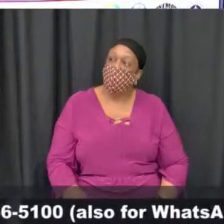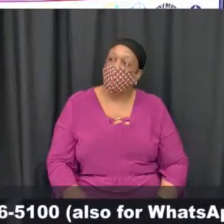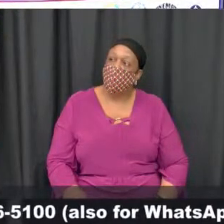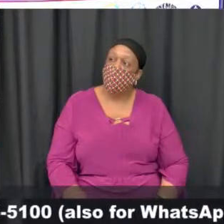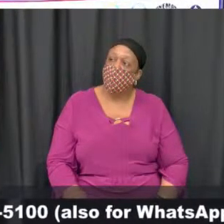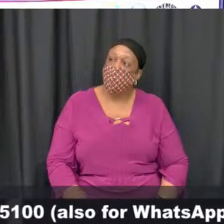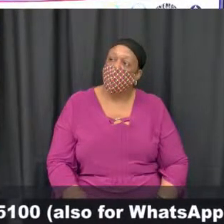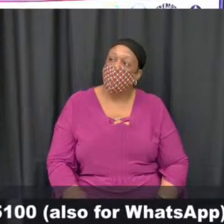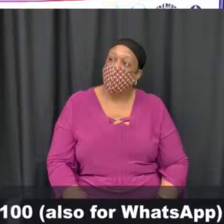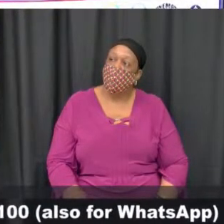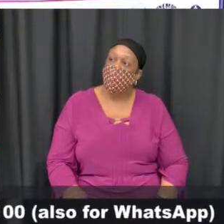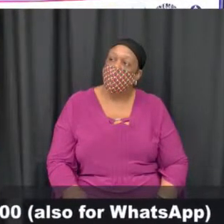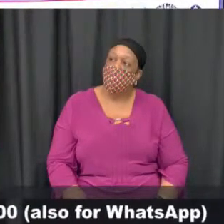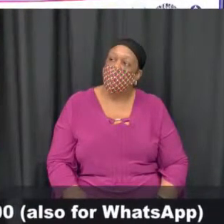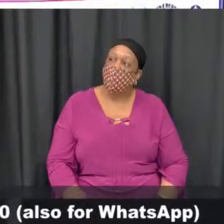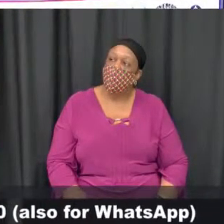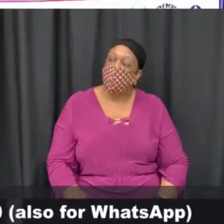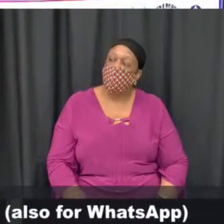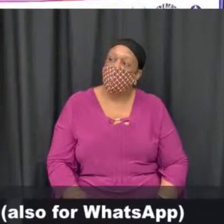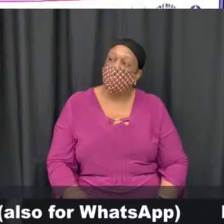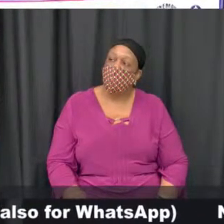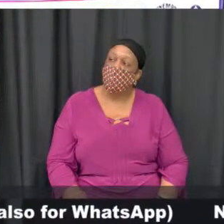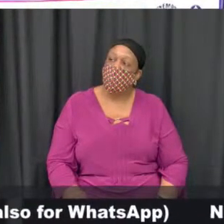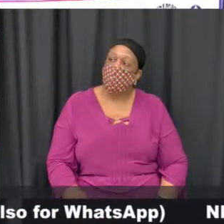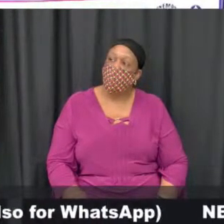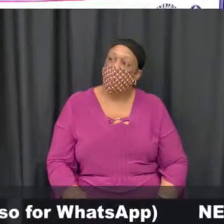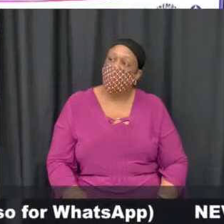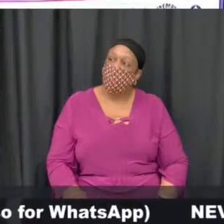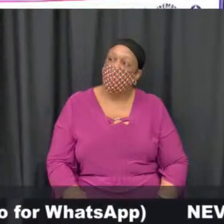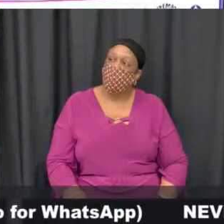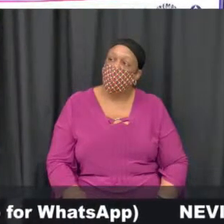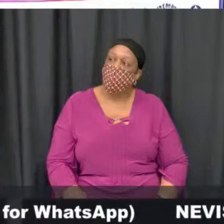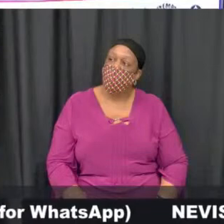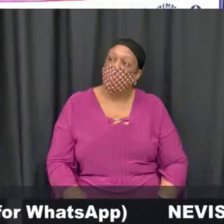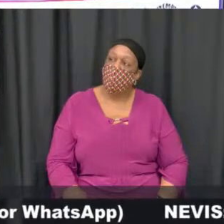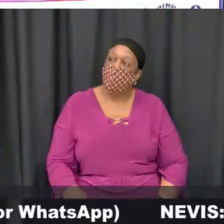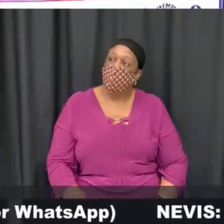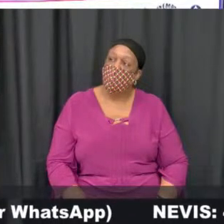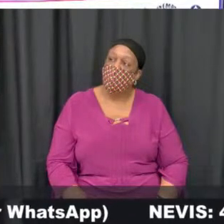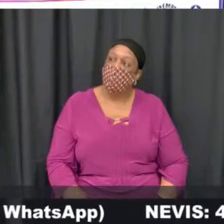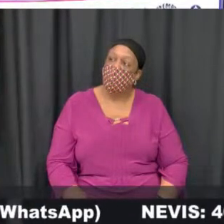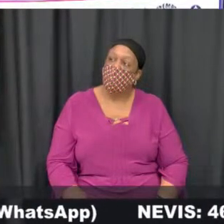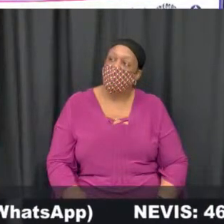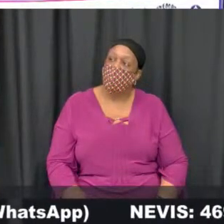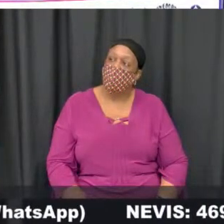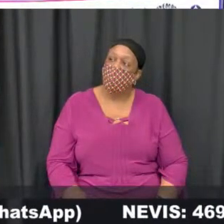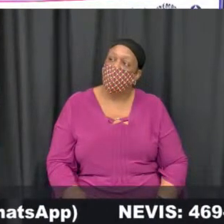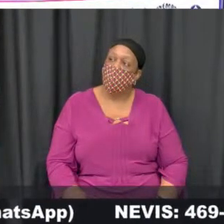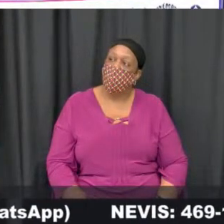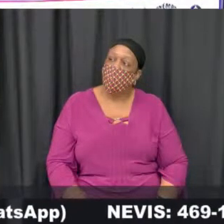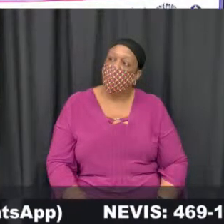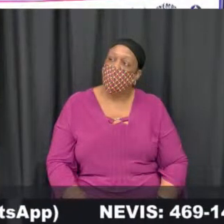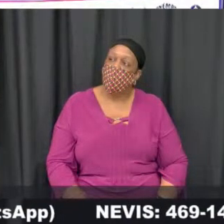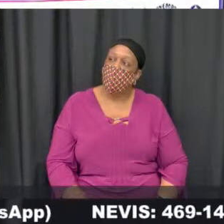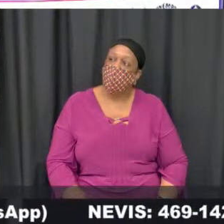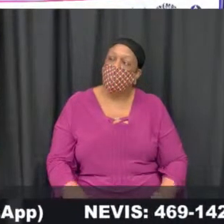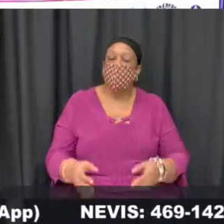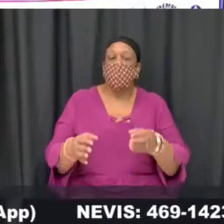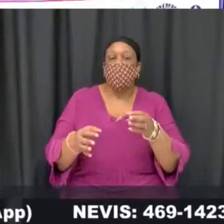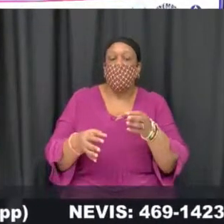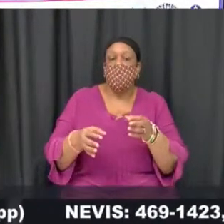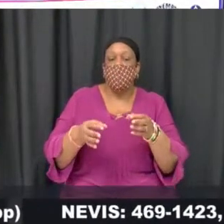approval requirement still in effect for fully vaccinated returning nationals? Or can